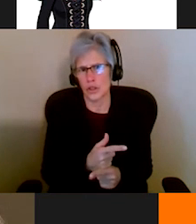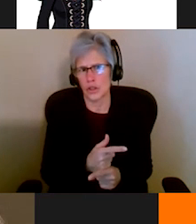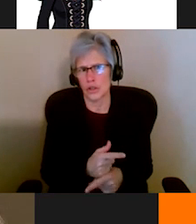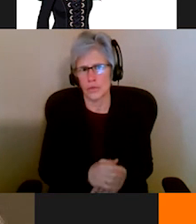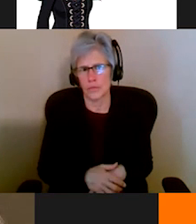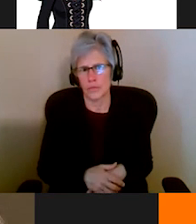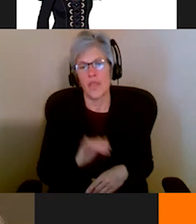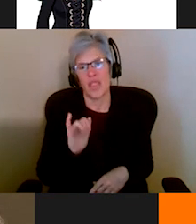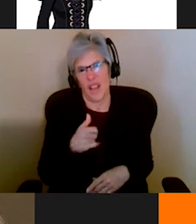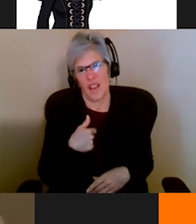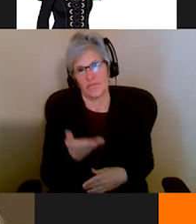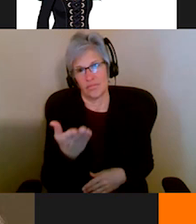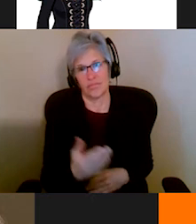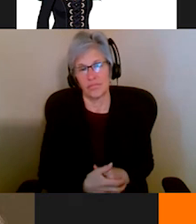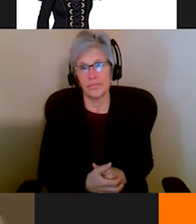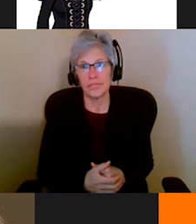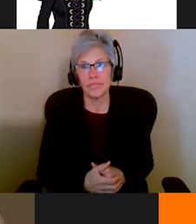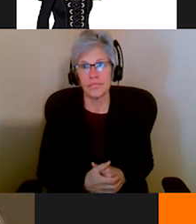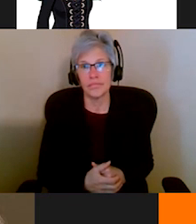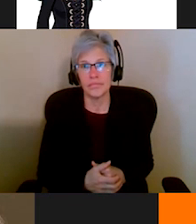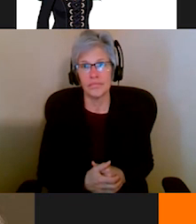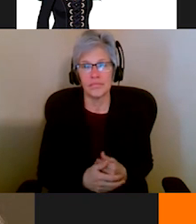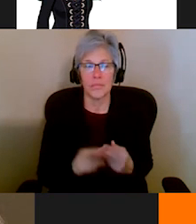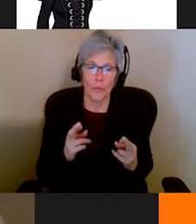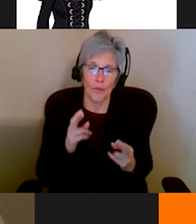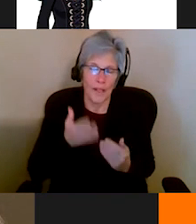That I would say, if that helps.